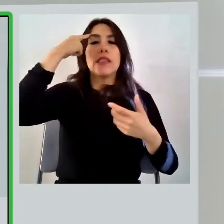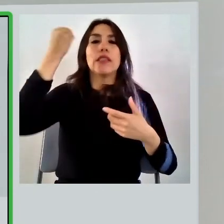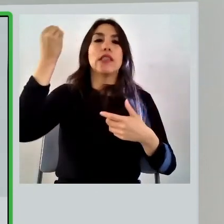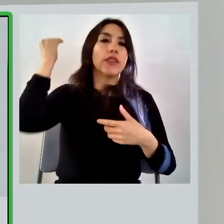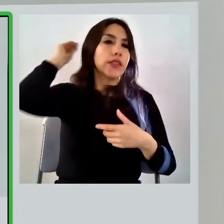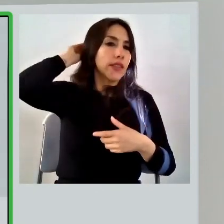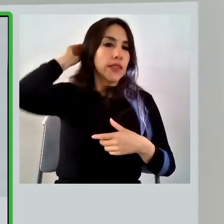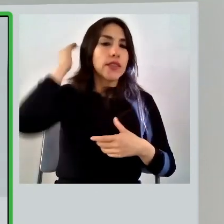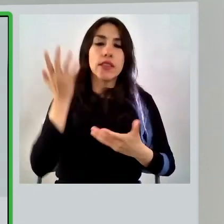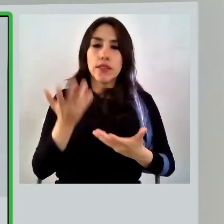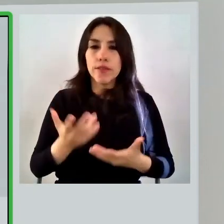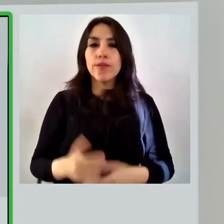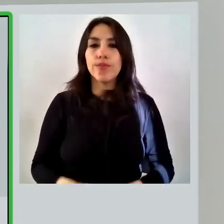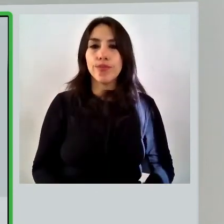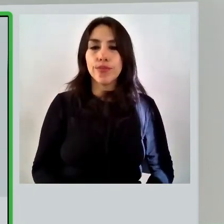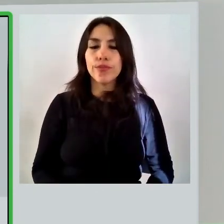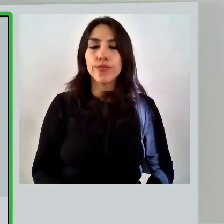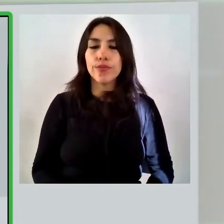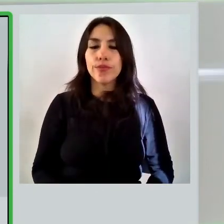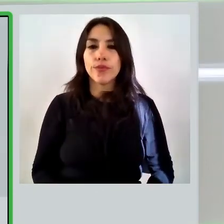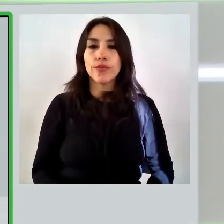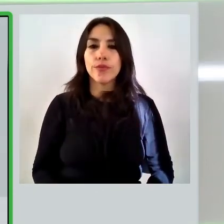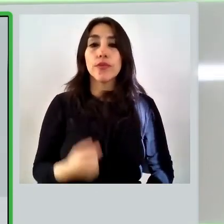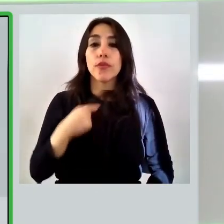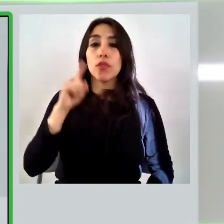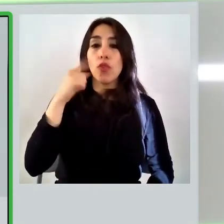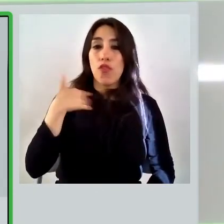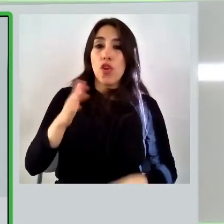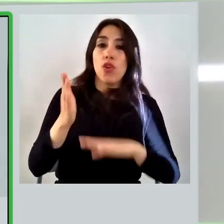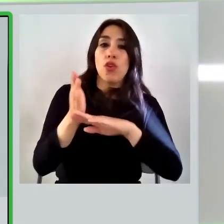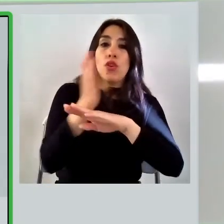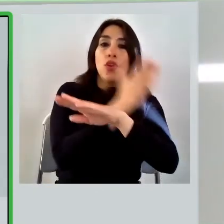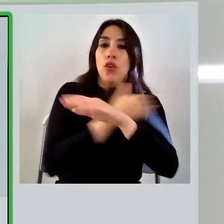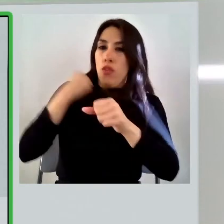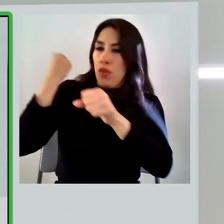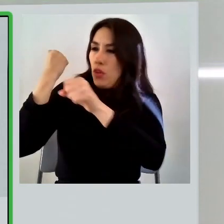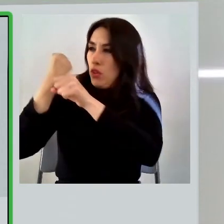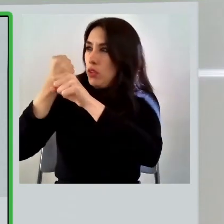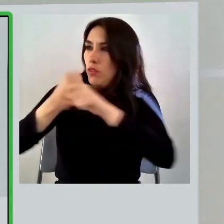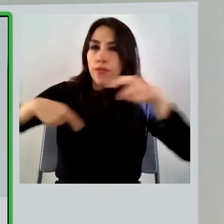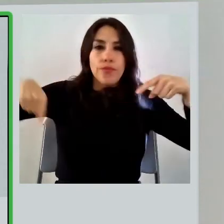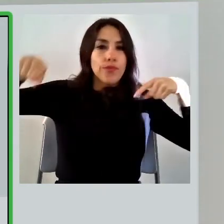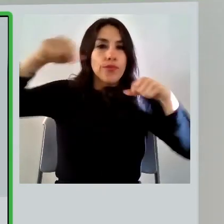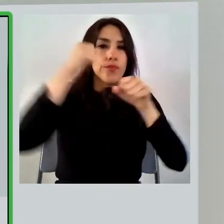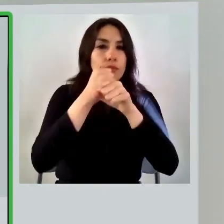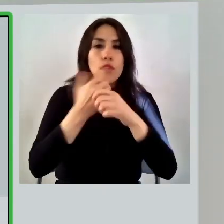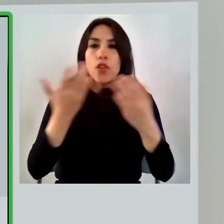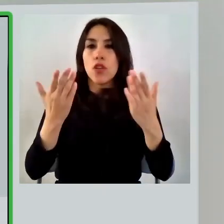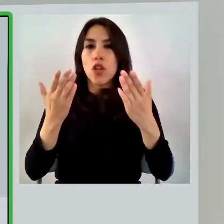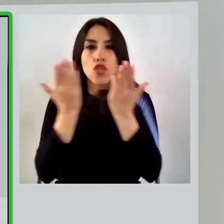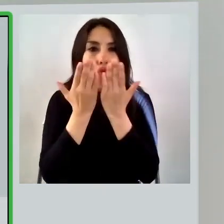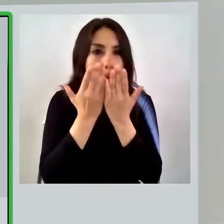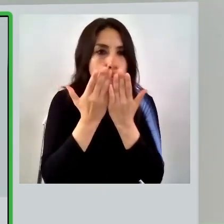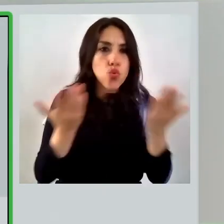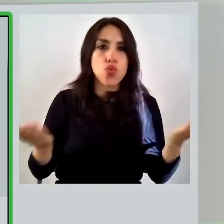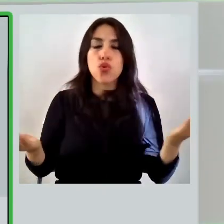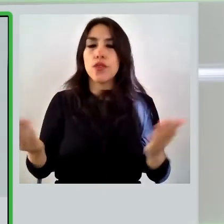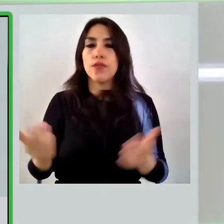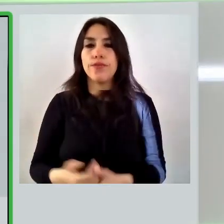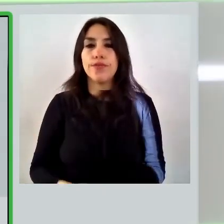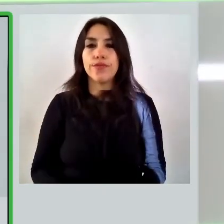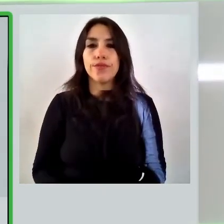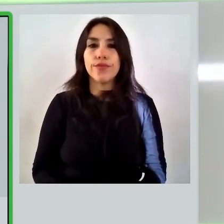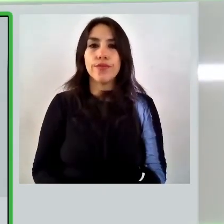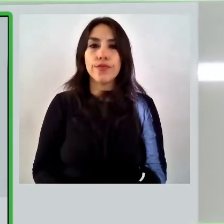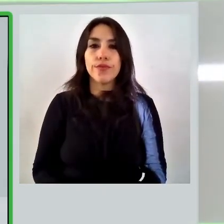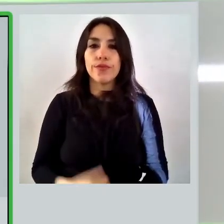had worked on prior to his retirement, which was, again, earlier this year. So yes, I suppose I'm among